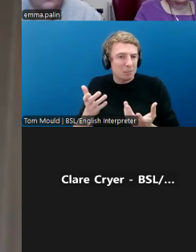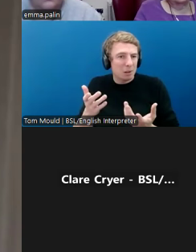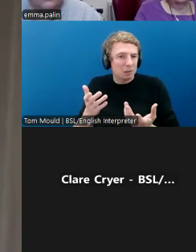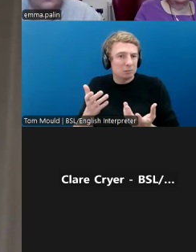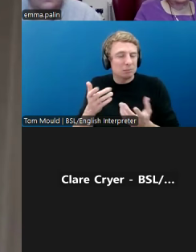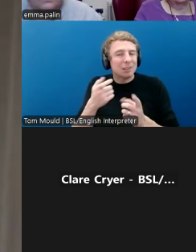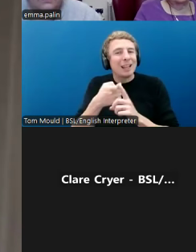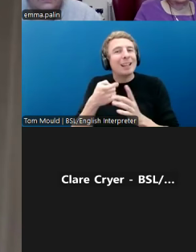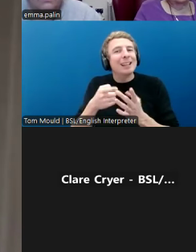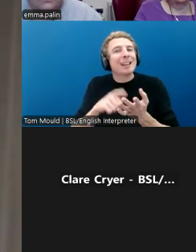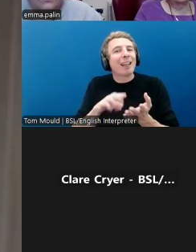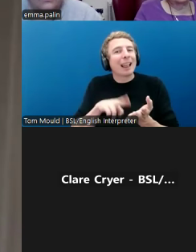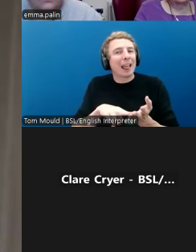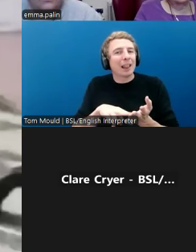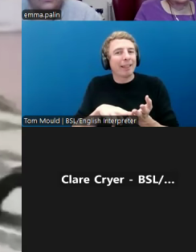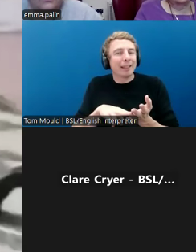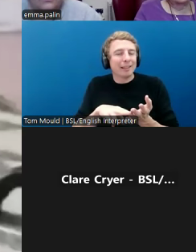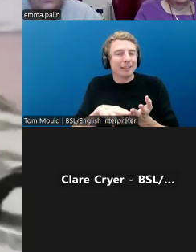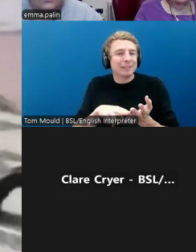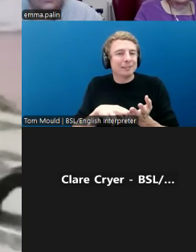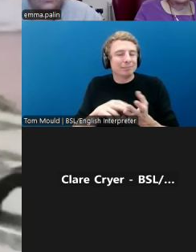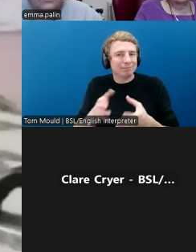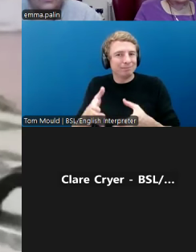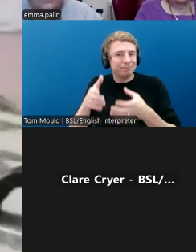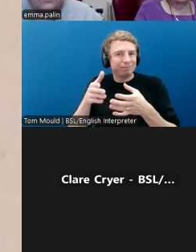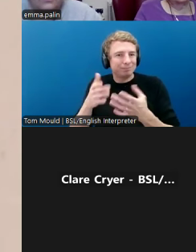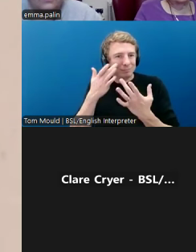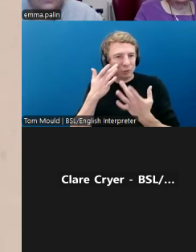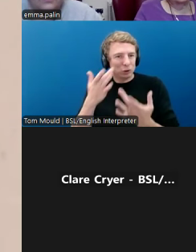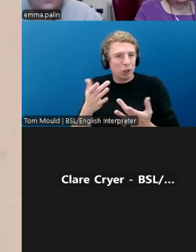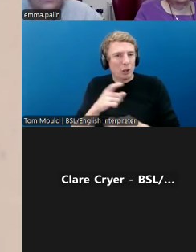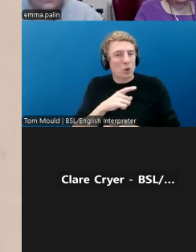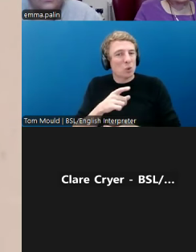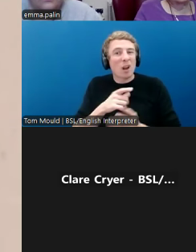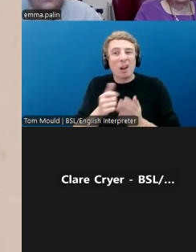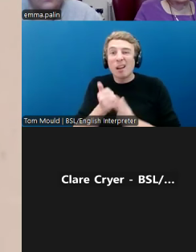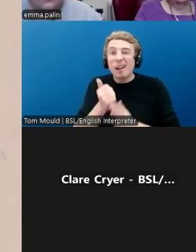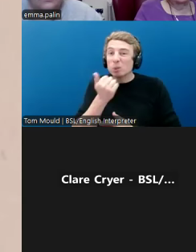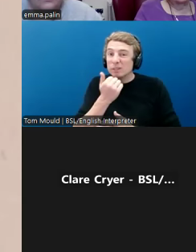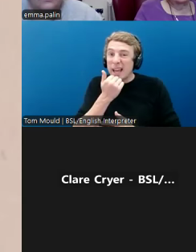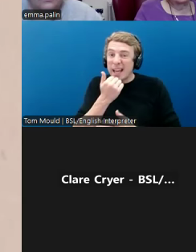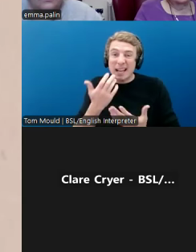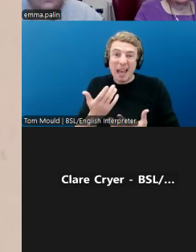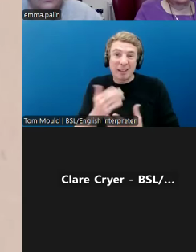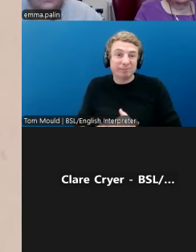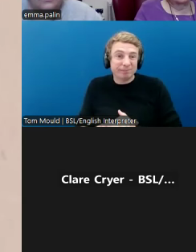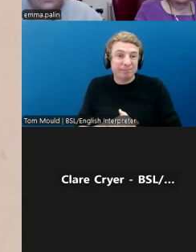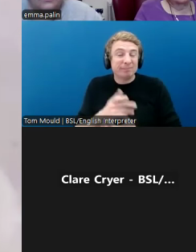kilns. I'm going to do it for the kilns. The kilns, because they're really going out of date now, and pretty soon there won't be any